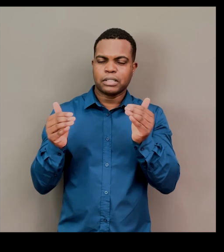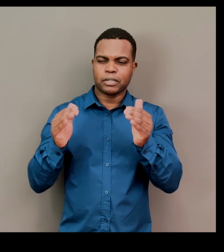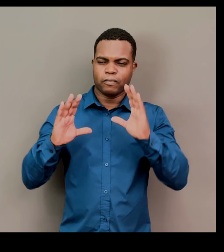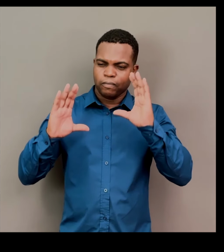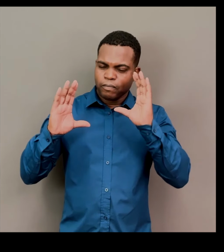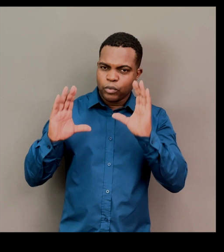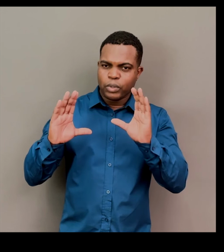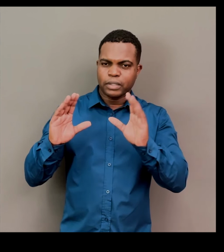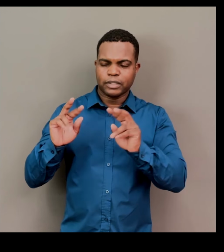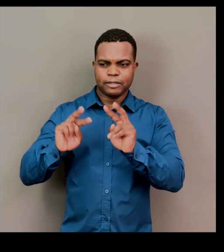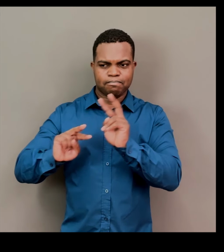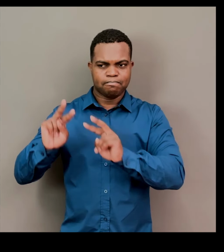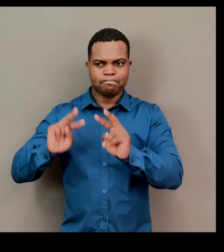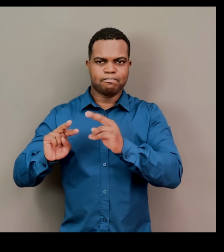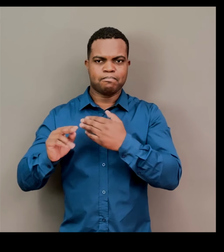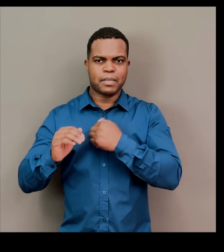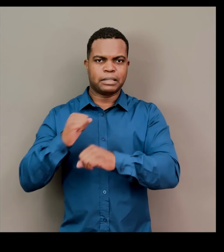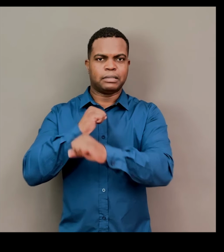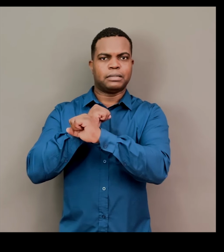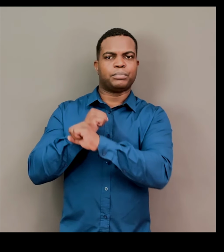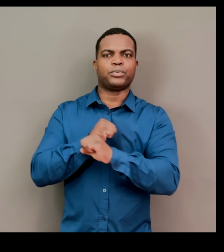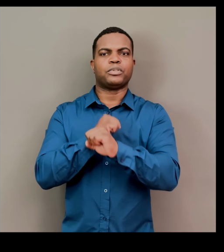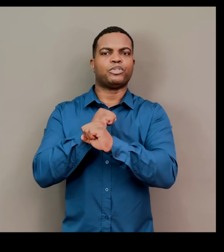lot of attention.